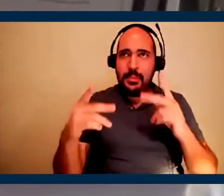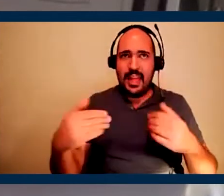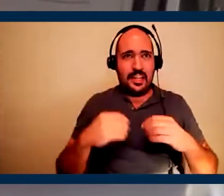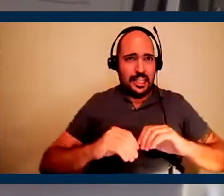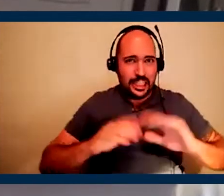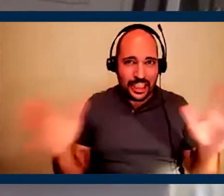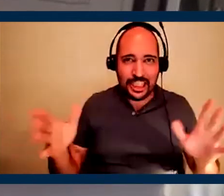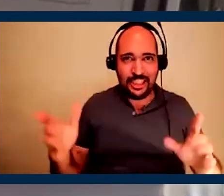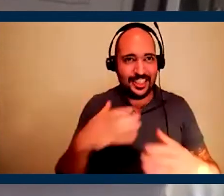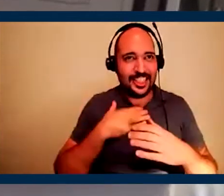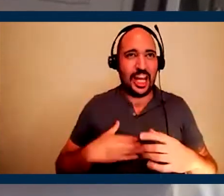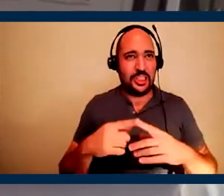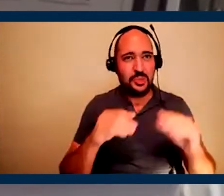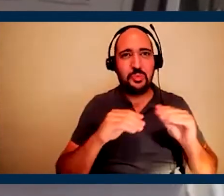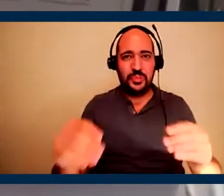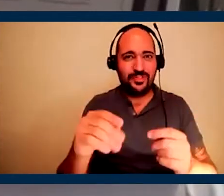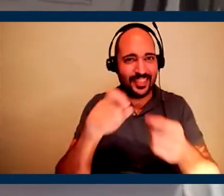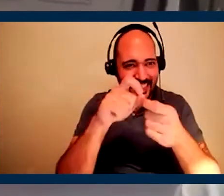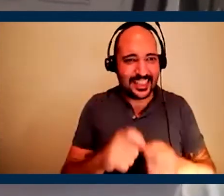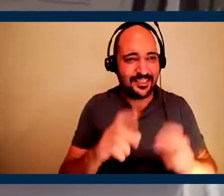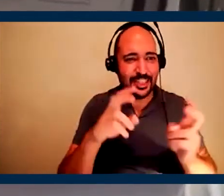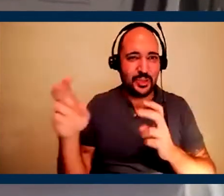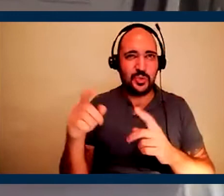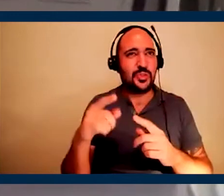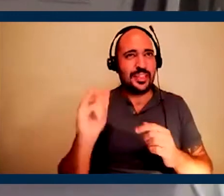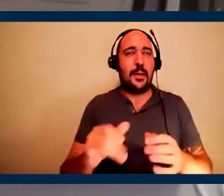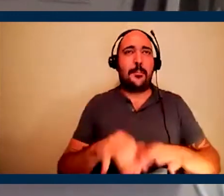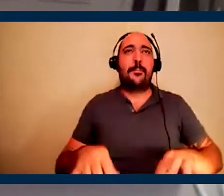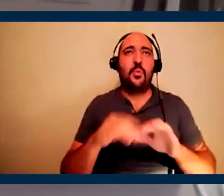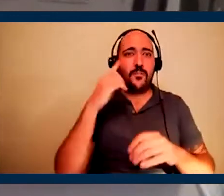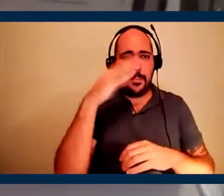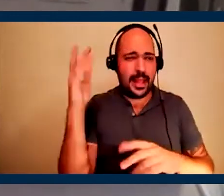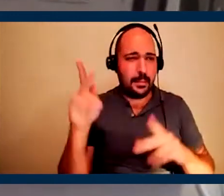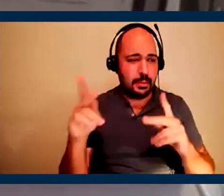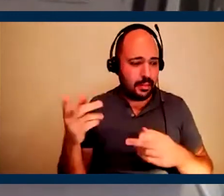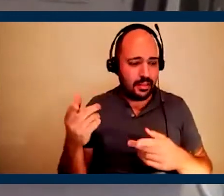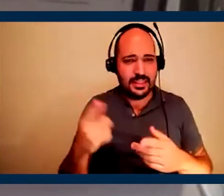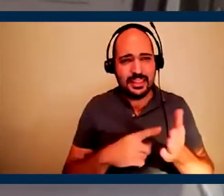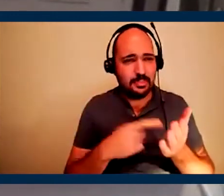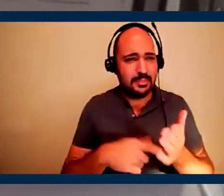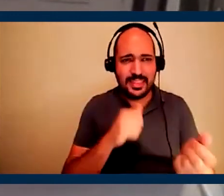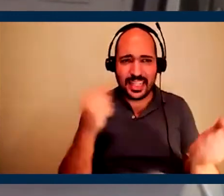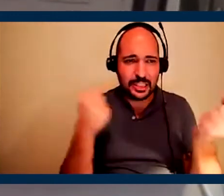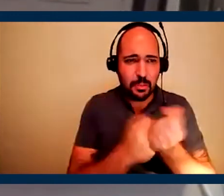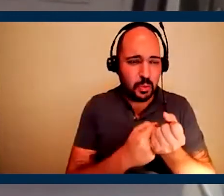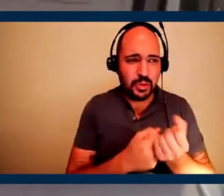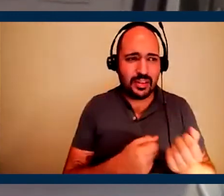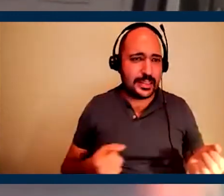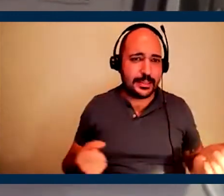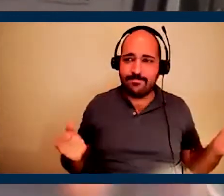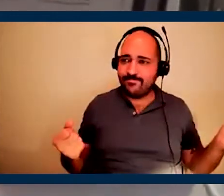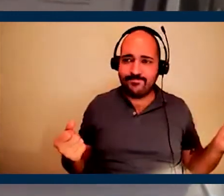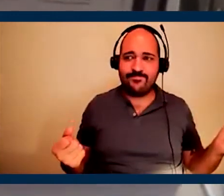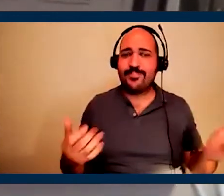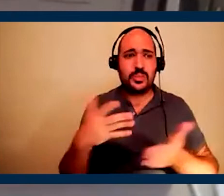very important to Black people, they're sometimes not supported properly. What are some ways that the community can help